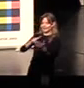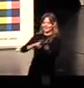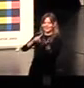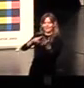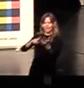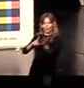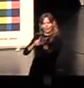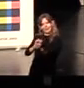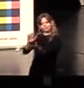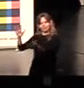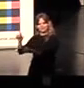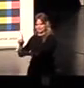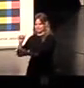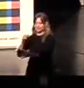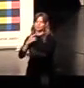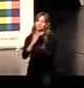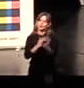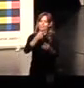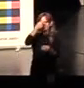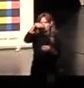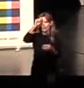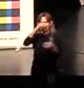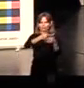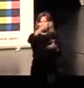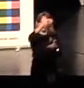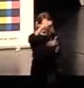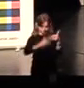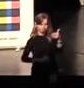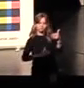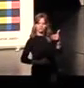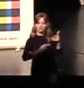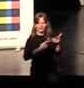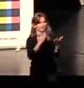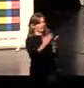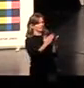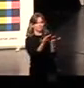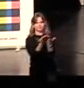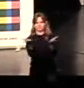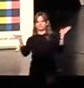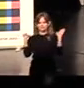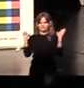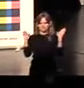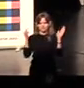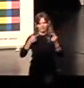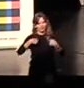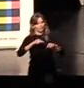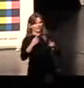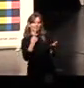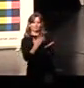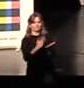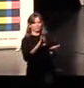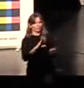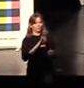iping edina in de berlin wall fel wester en je voor jou was everywhere wie wie was